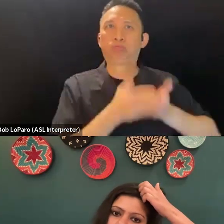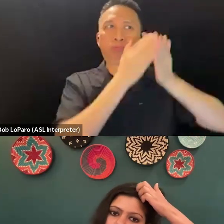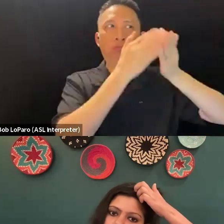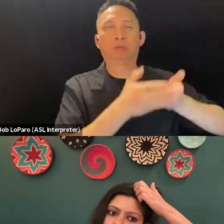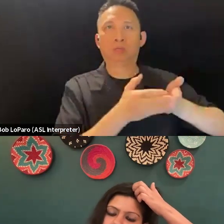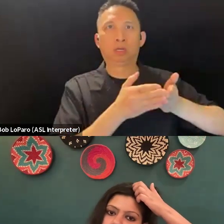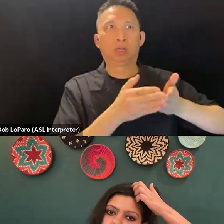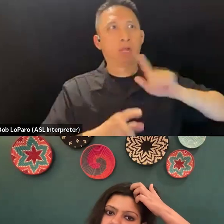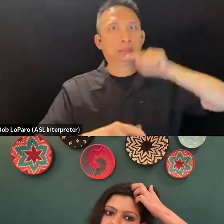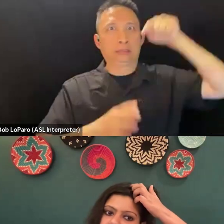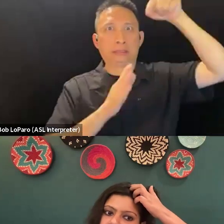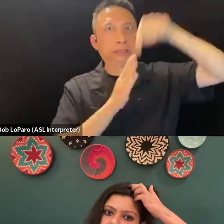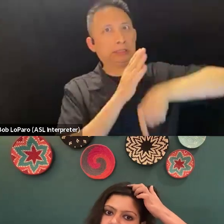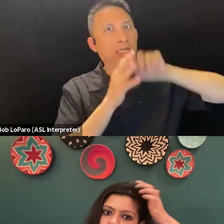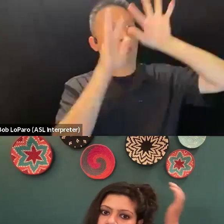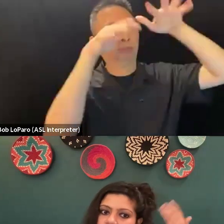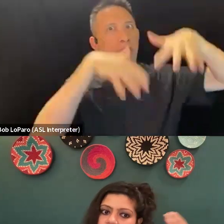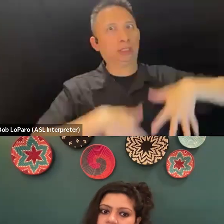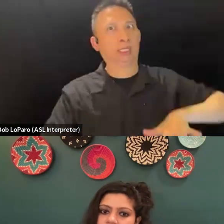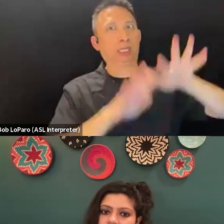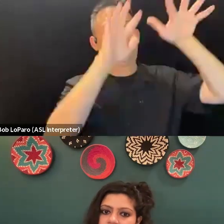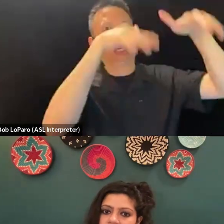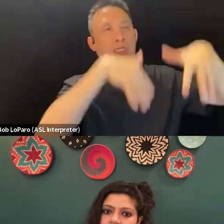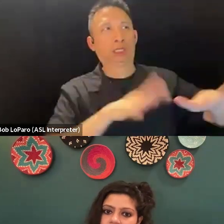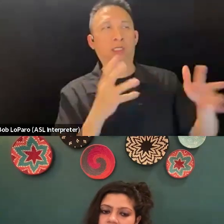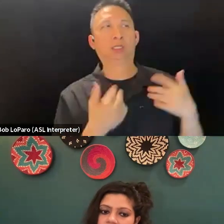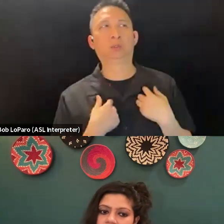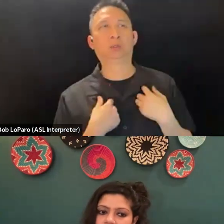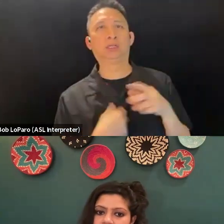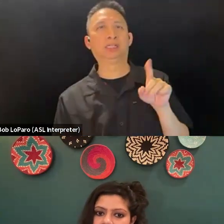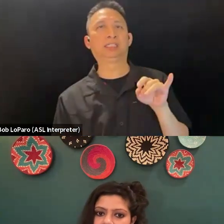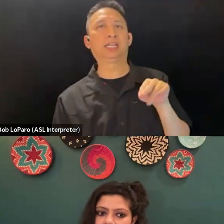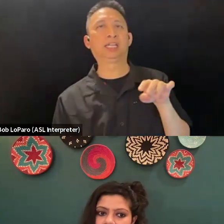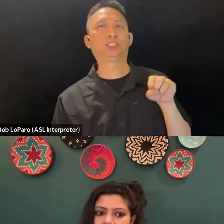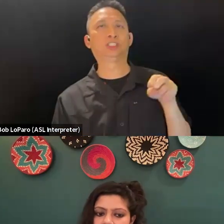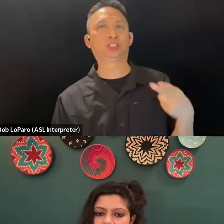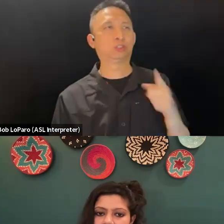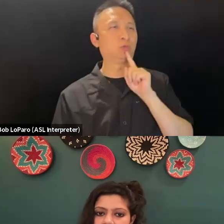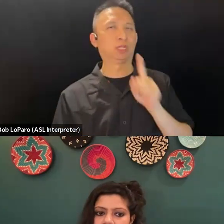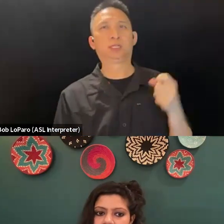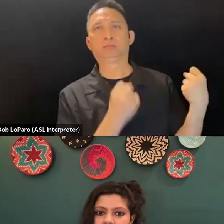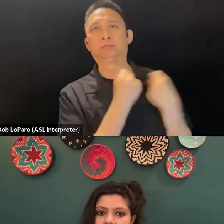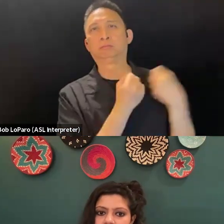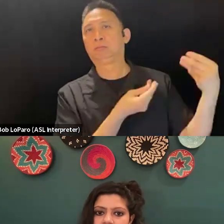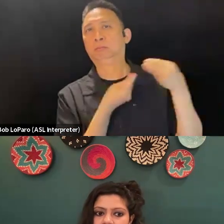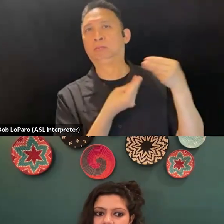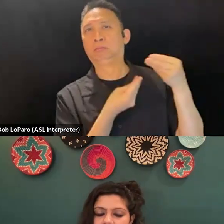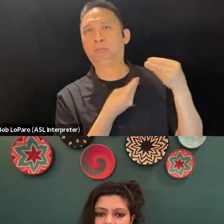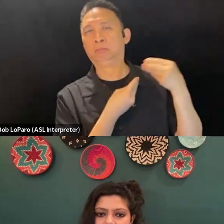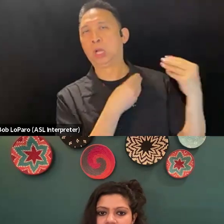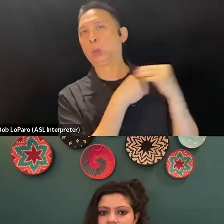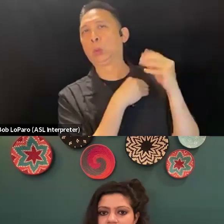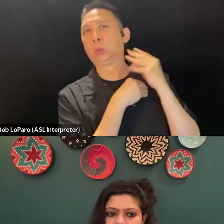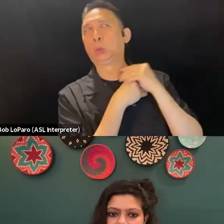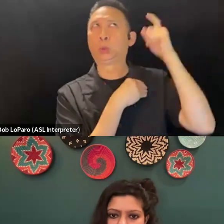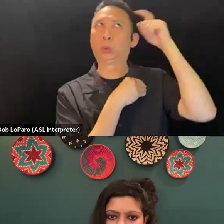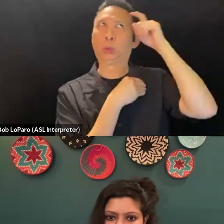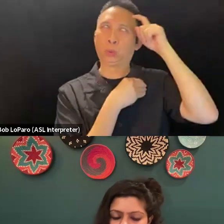where the everyday cadences and rhythms of the space that you're shooting will reveal themselves slowly. It's almost